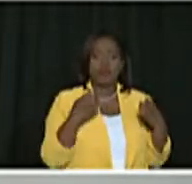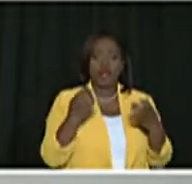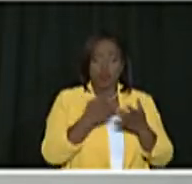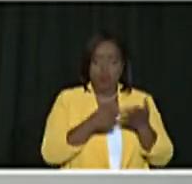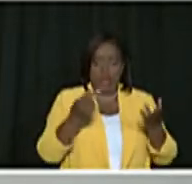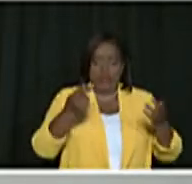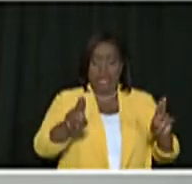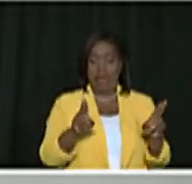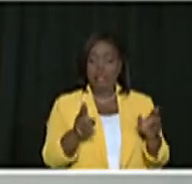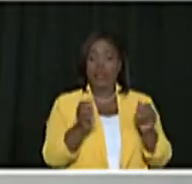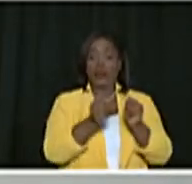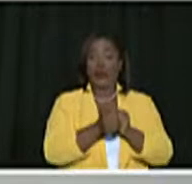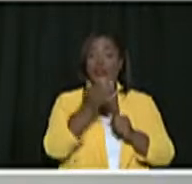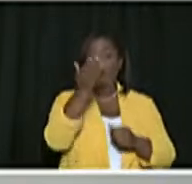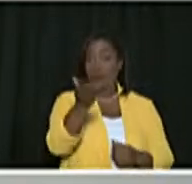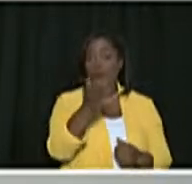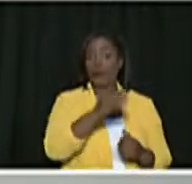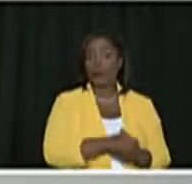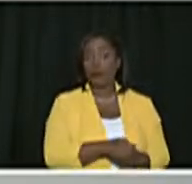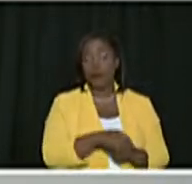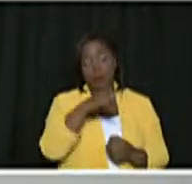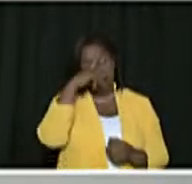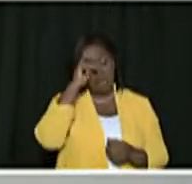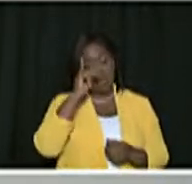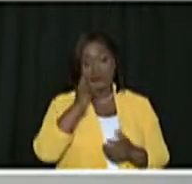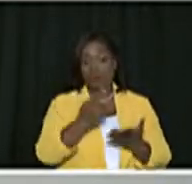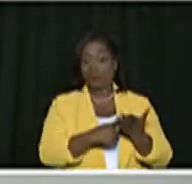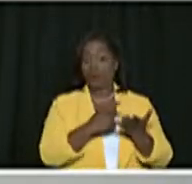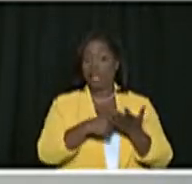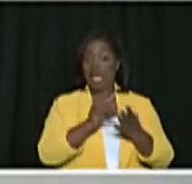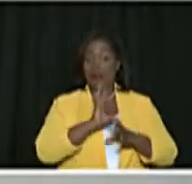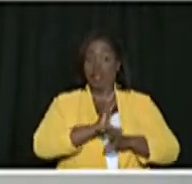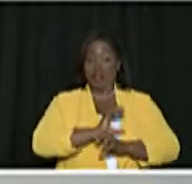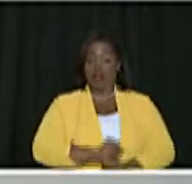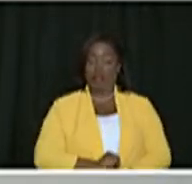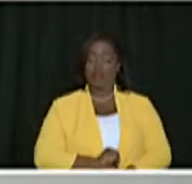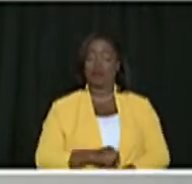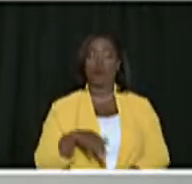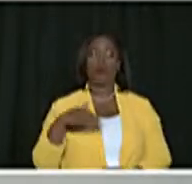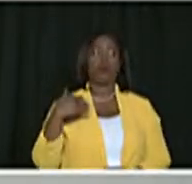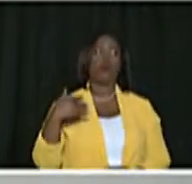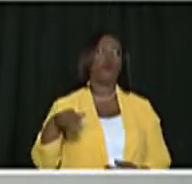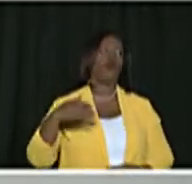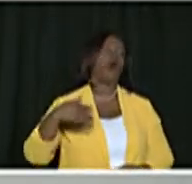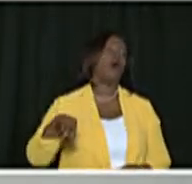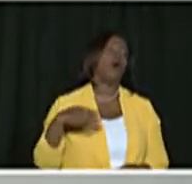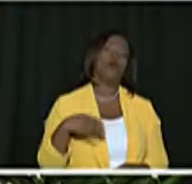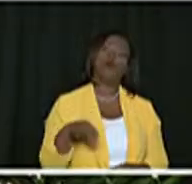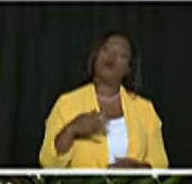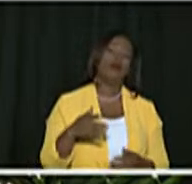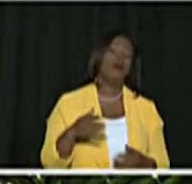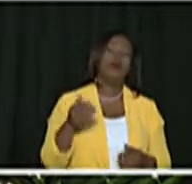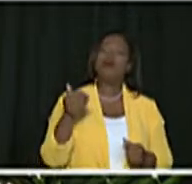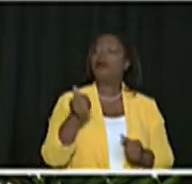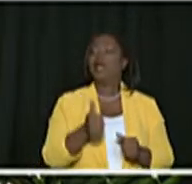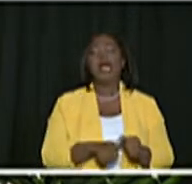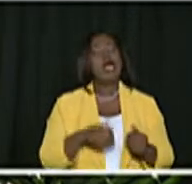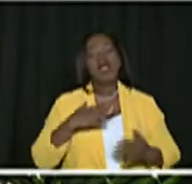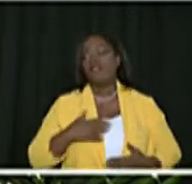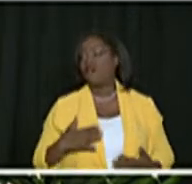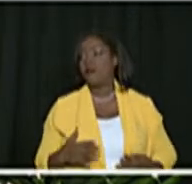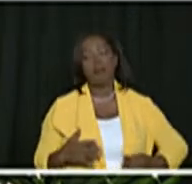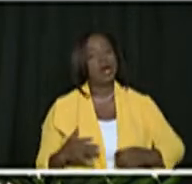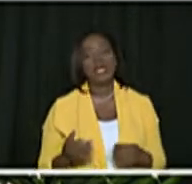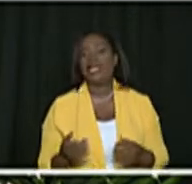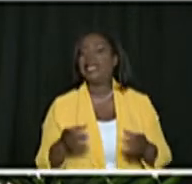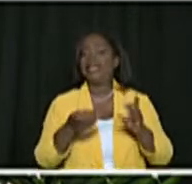own self-care. Because stress is something that is not unique to anybody. Everybody has stress dealing with.